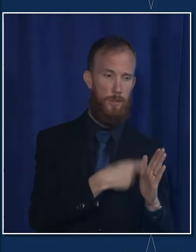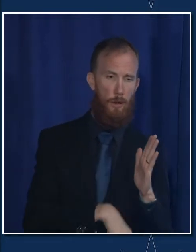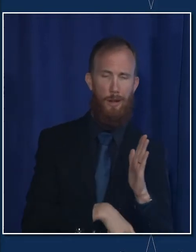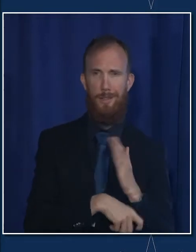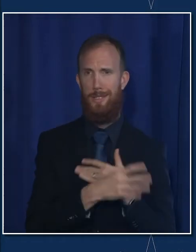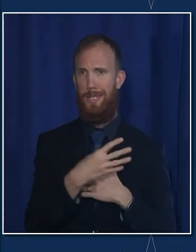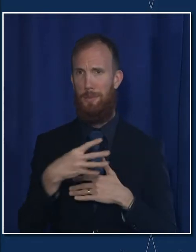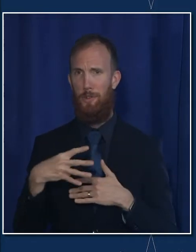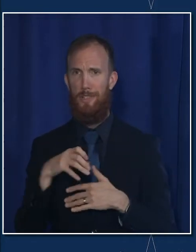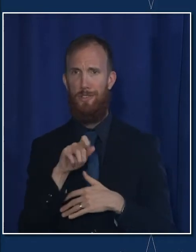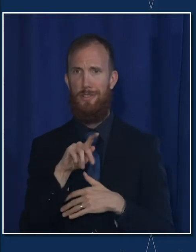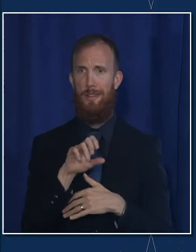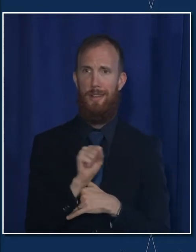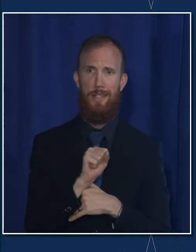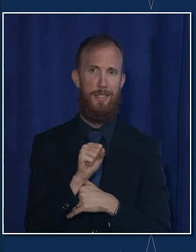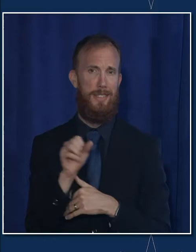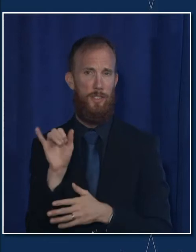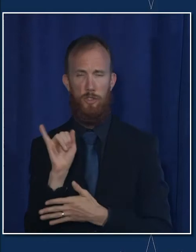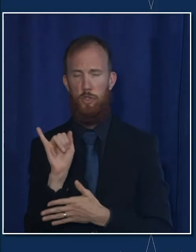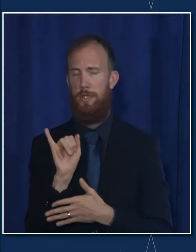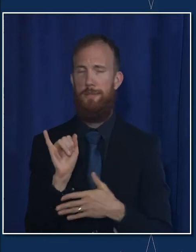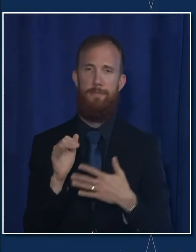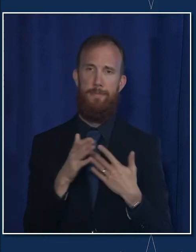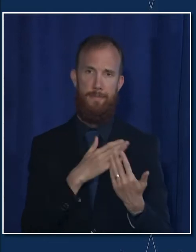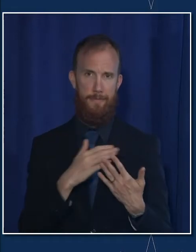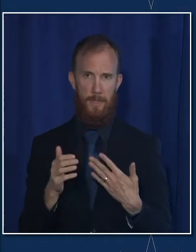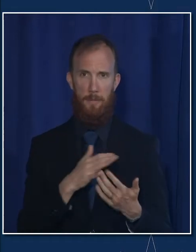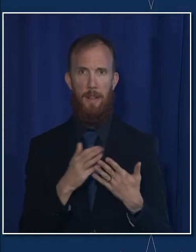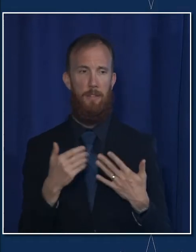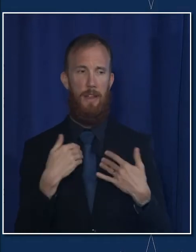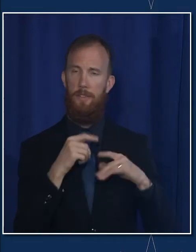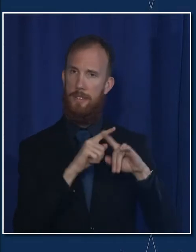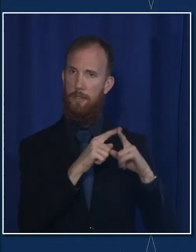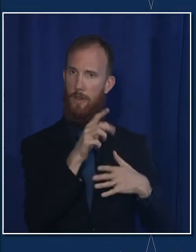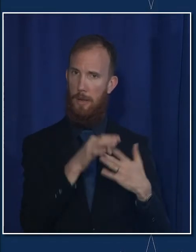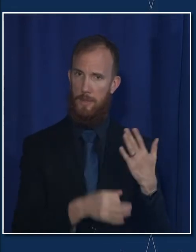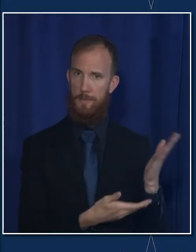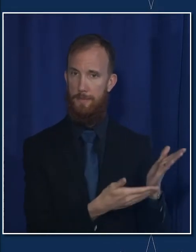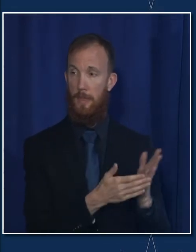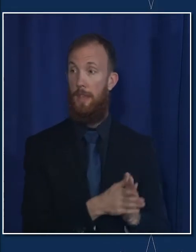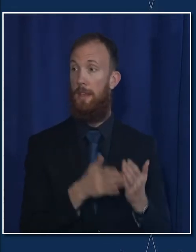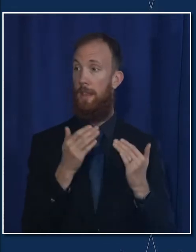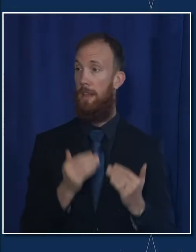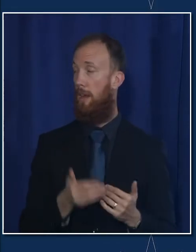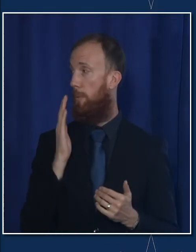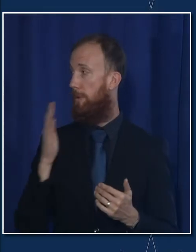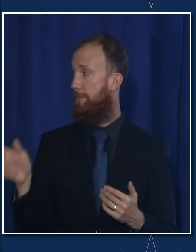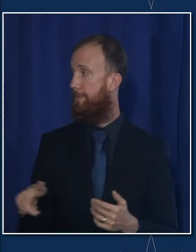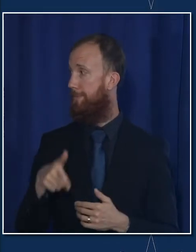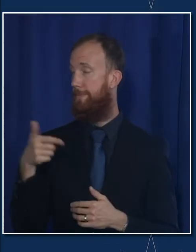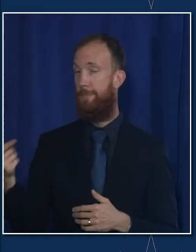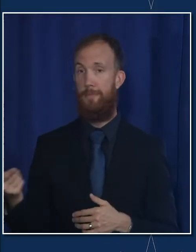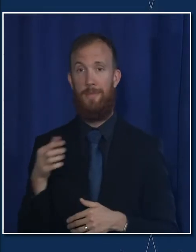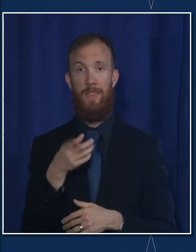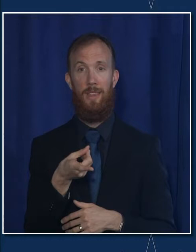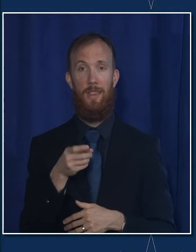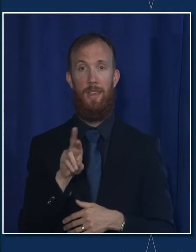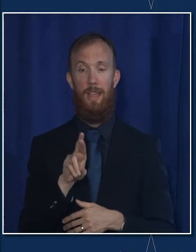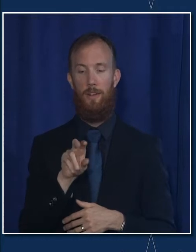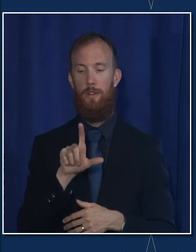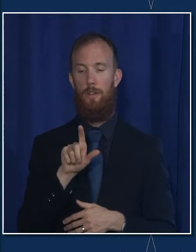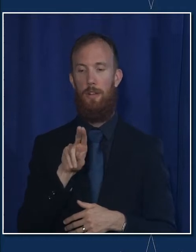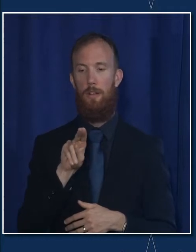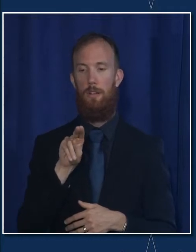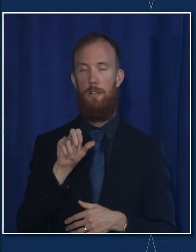status, not a barrier to the places that are available on this site. And with that, I'll bring up Dr. Luna, Medical Director